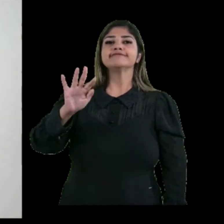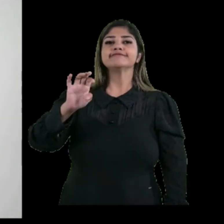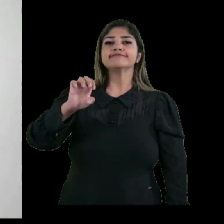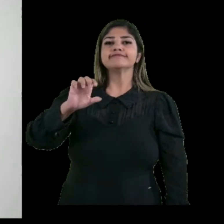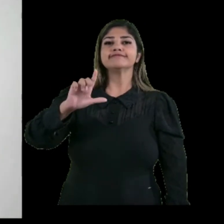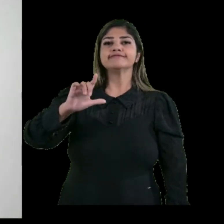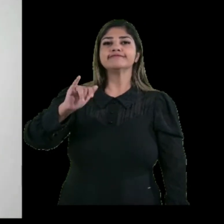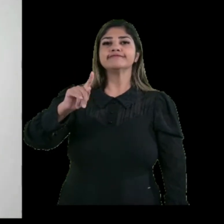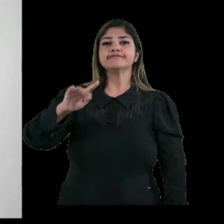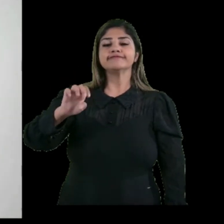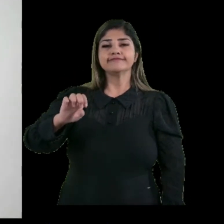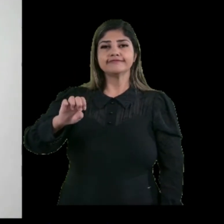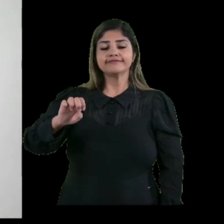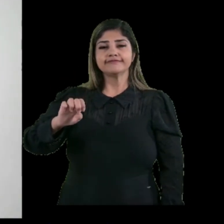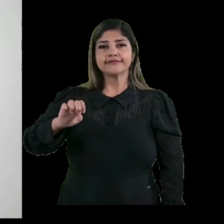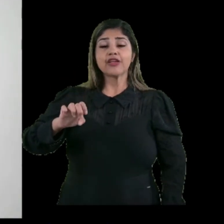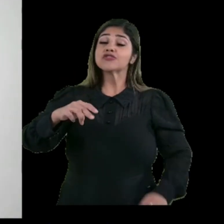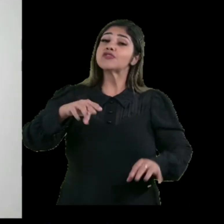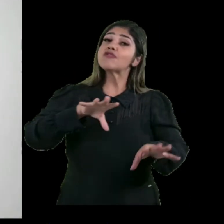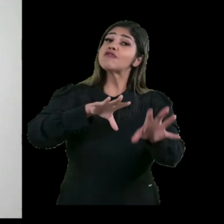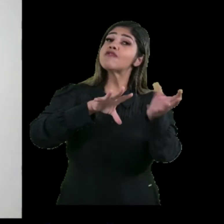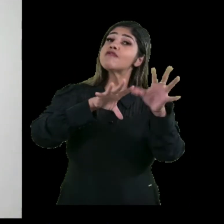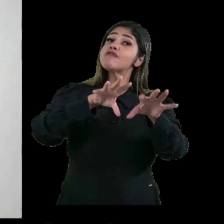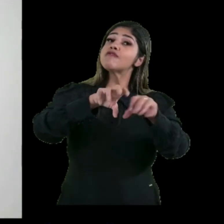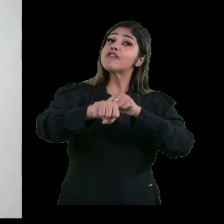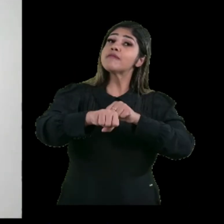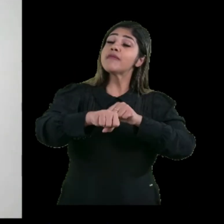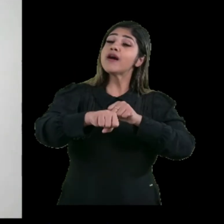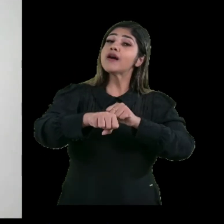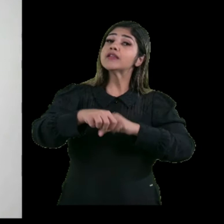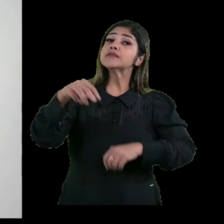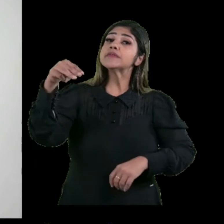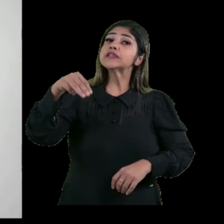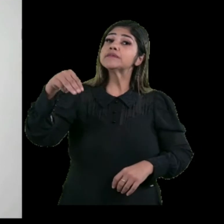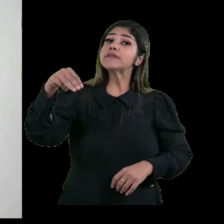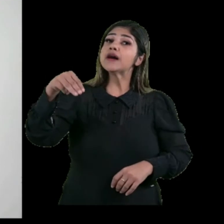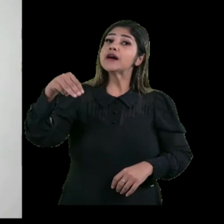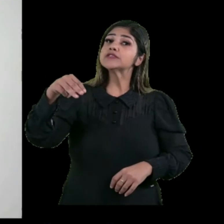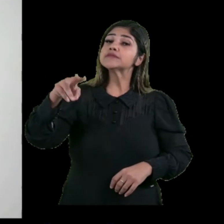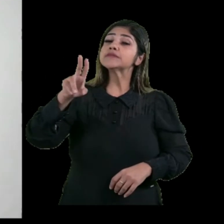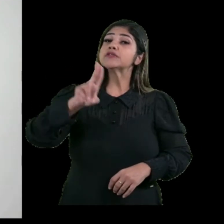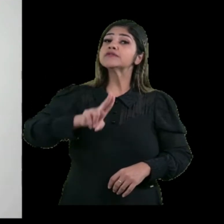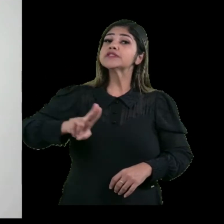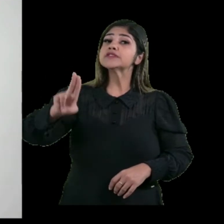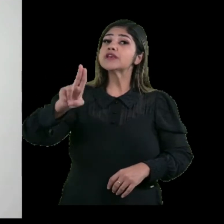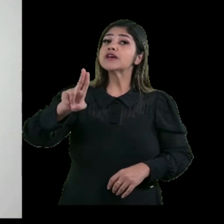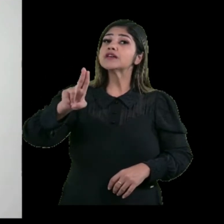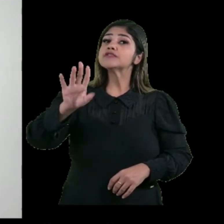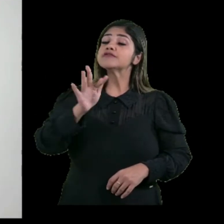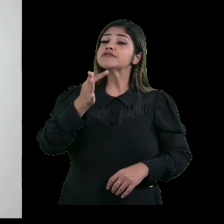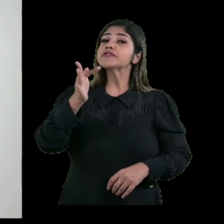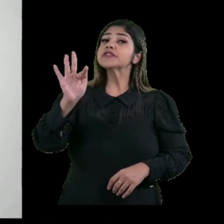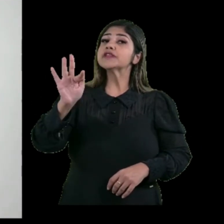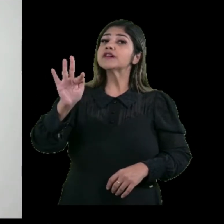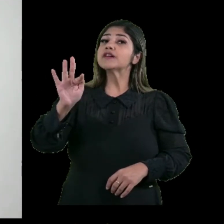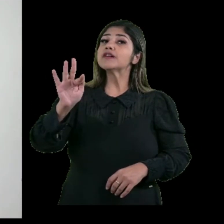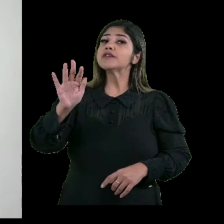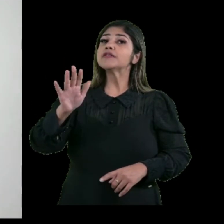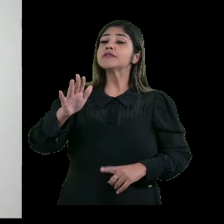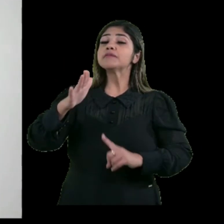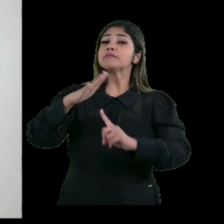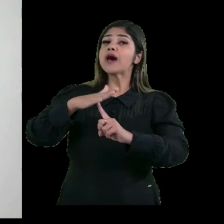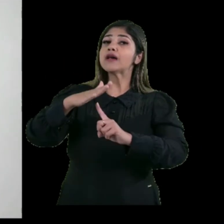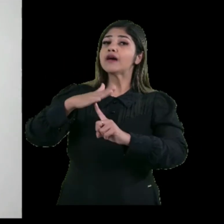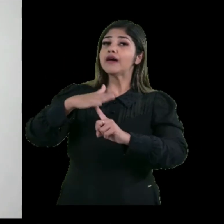Felipe Moraes dos Santos. I have a degree in mathematics from Universidade Federal do Pará, UFPA. I'm